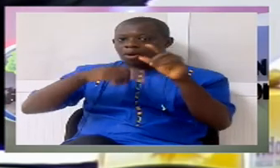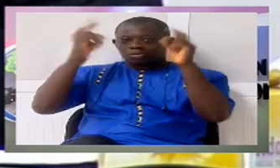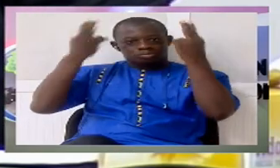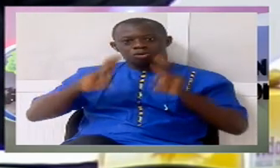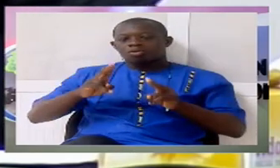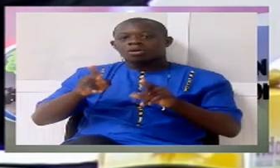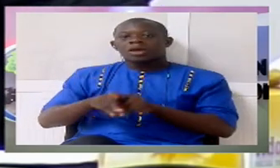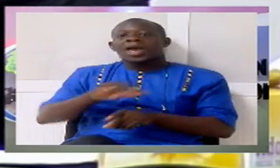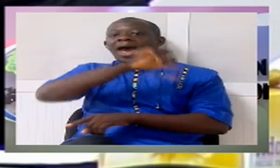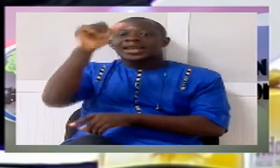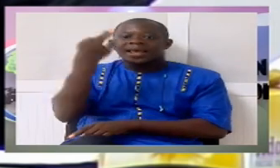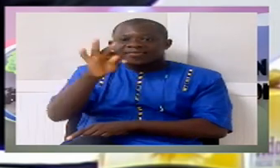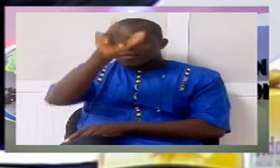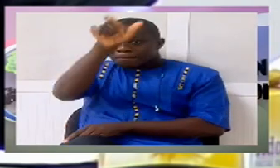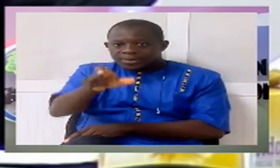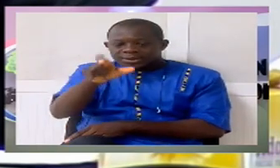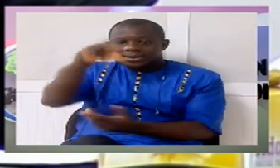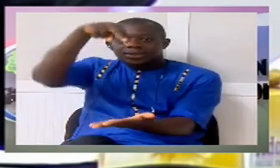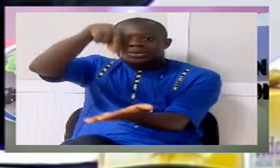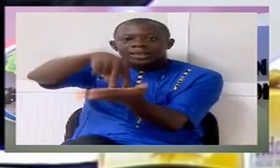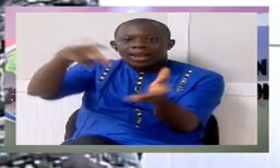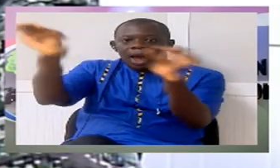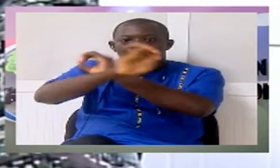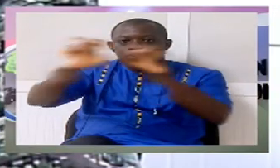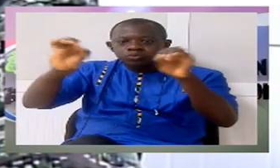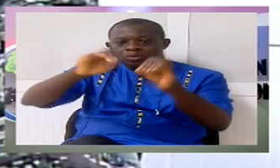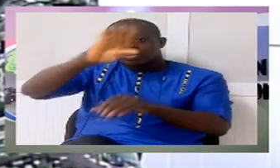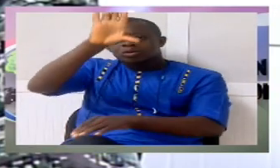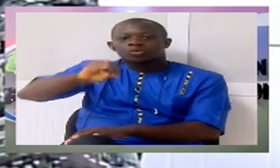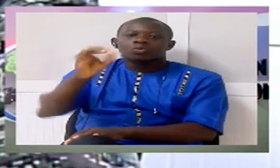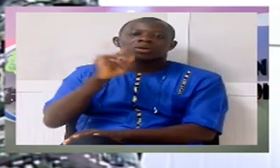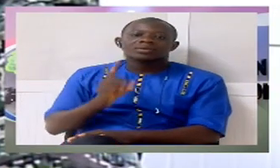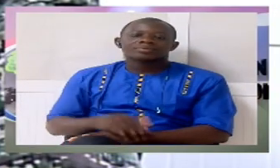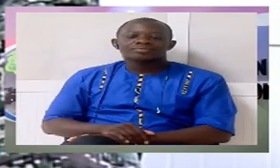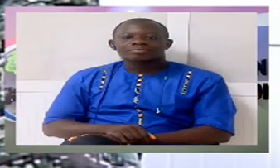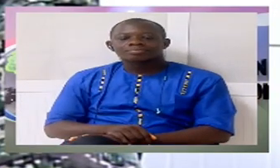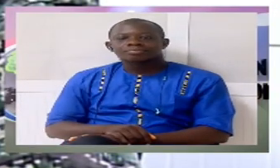And then what would, if the person doesn't stand up, what would you do?